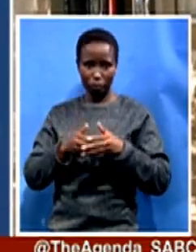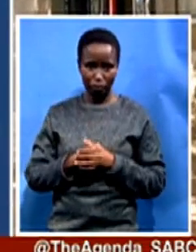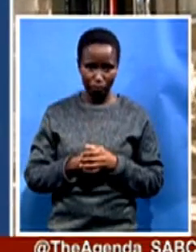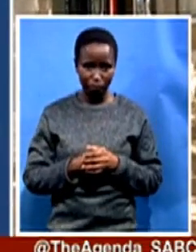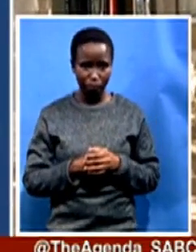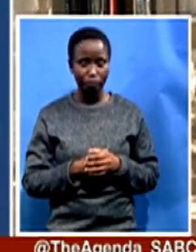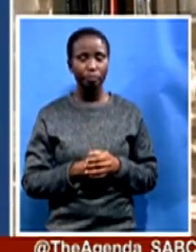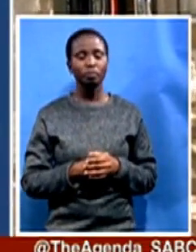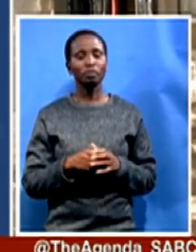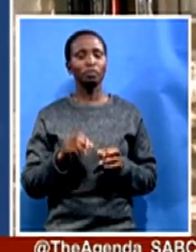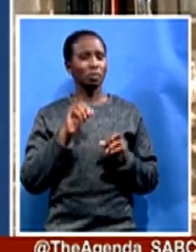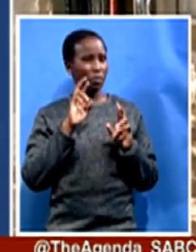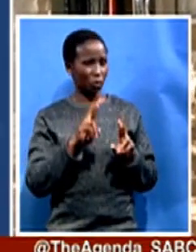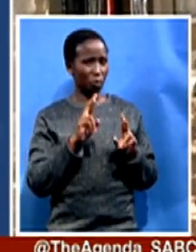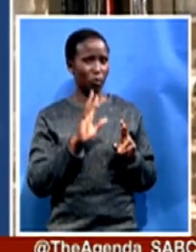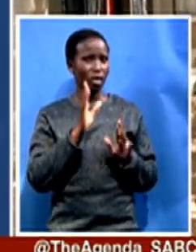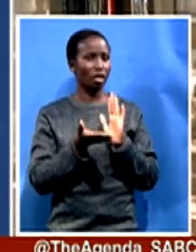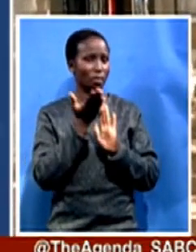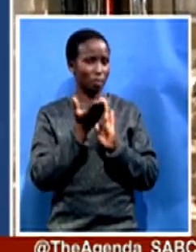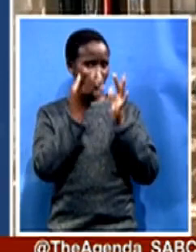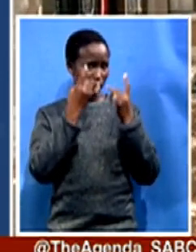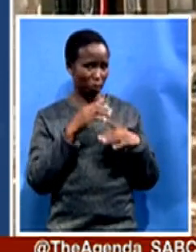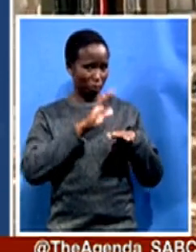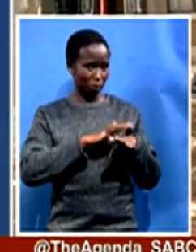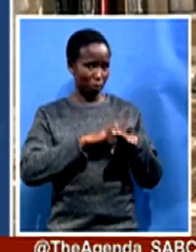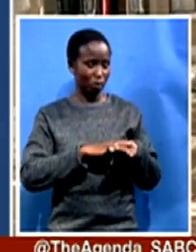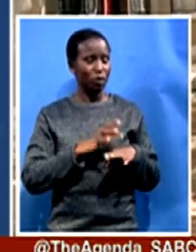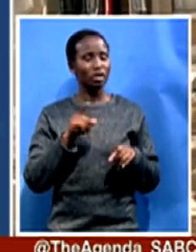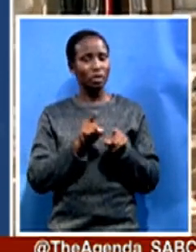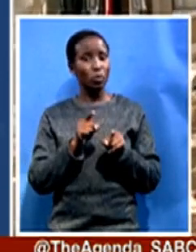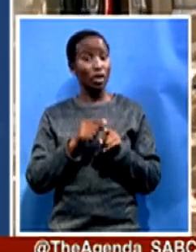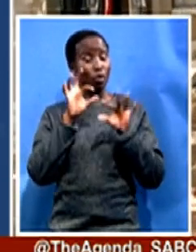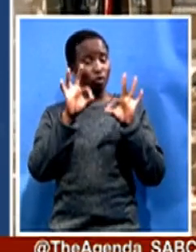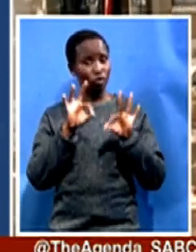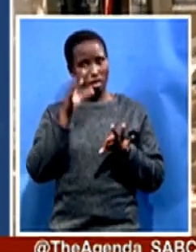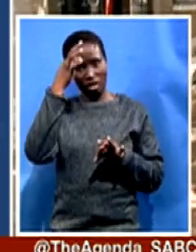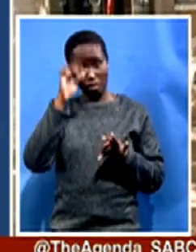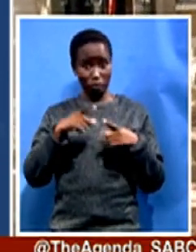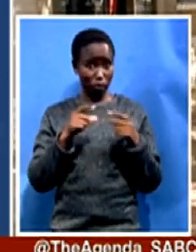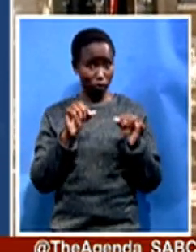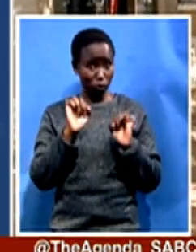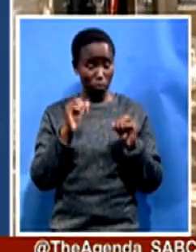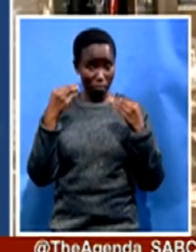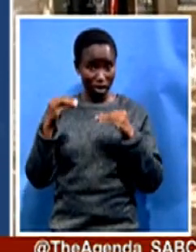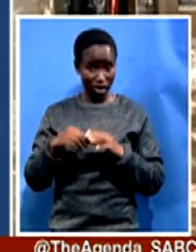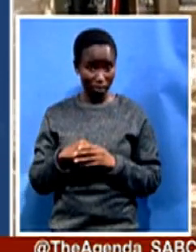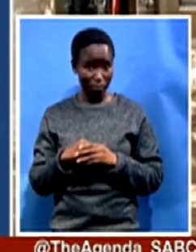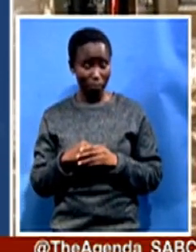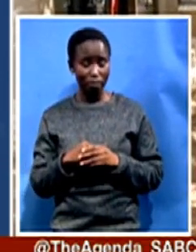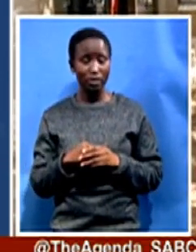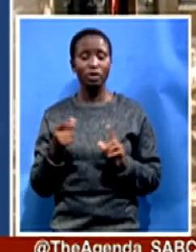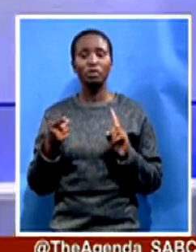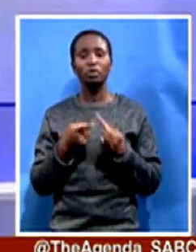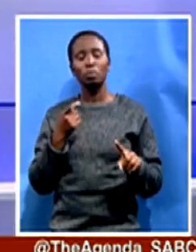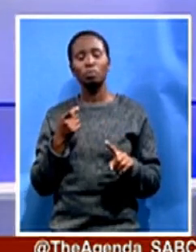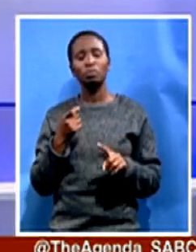the provincial government has completed their business inside, coming out to give that update. But